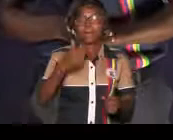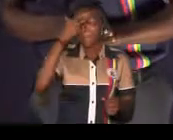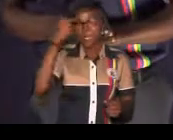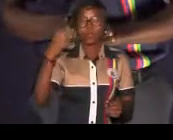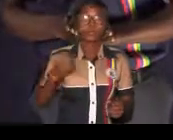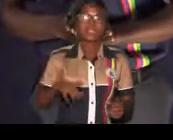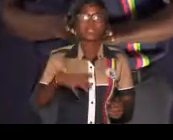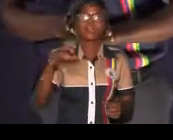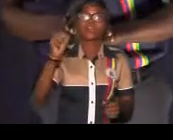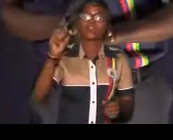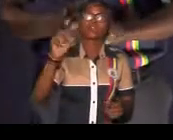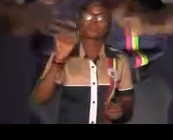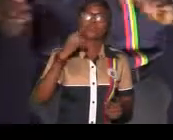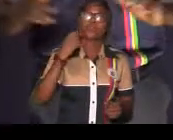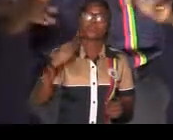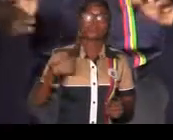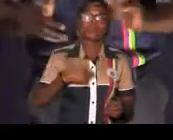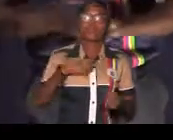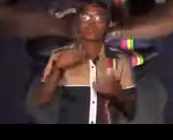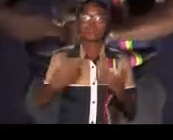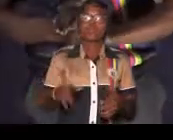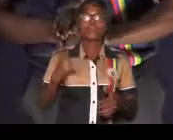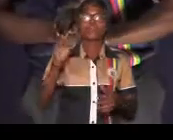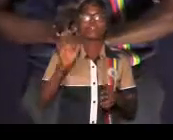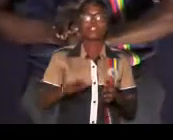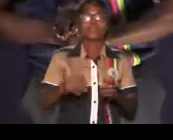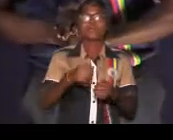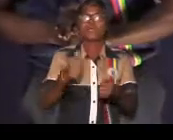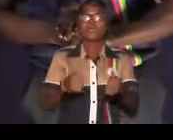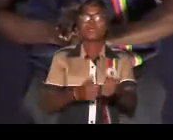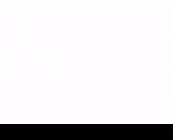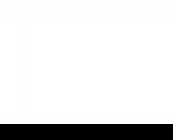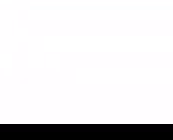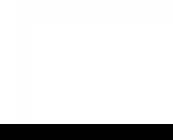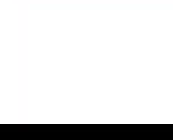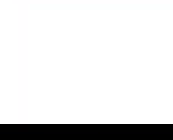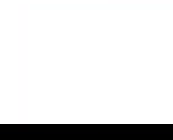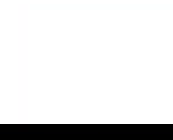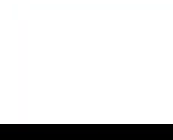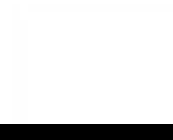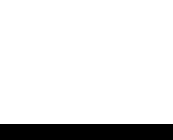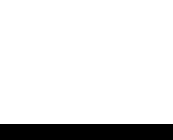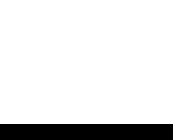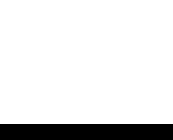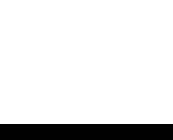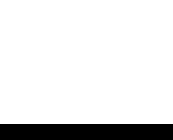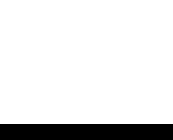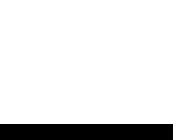Because at LASUBEB, we leave no child behind.